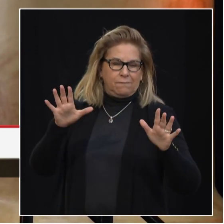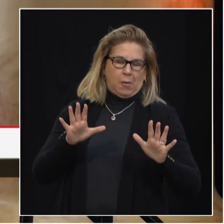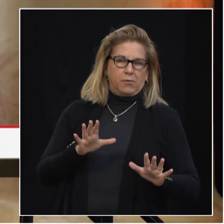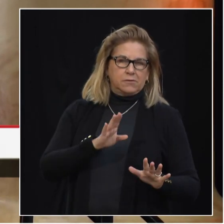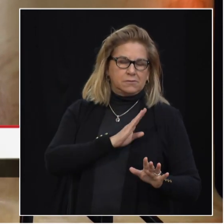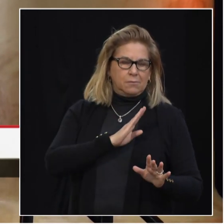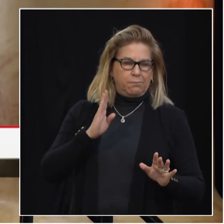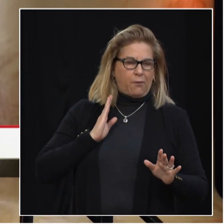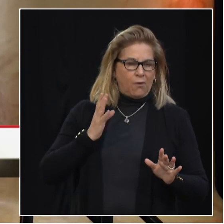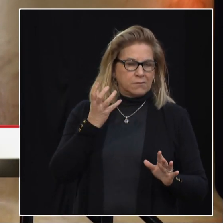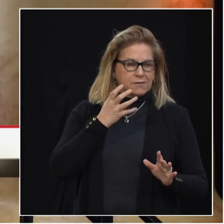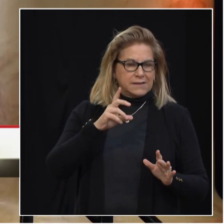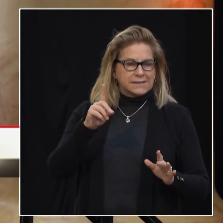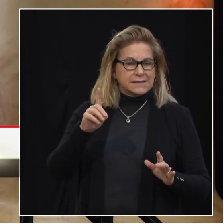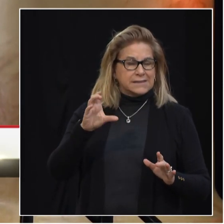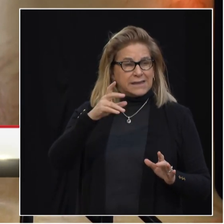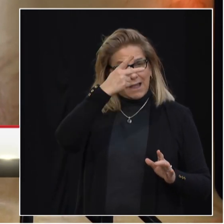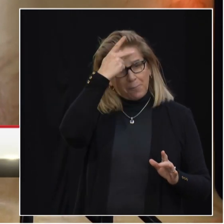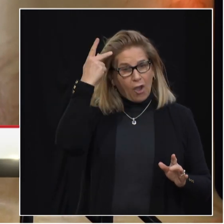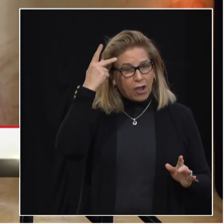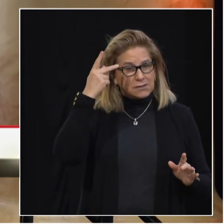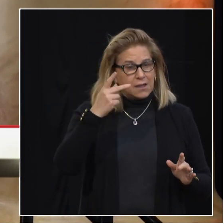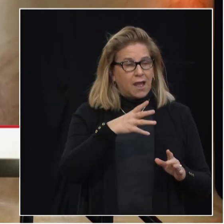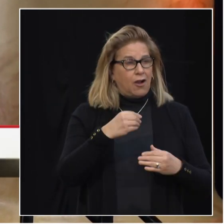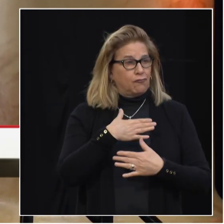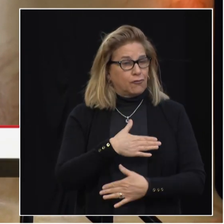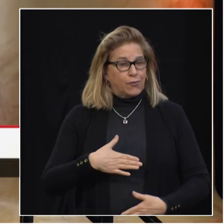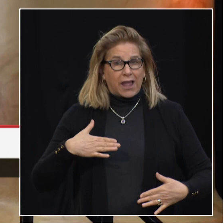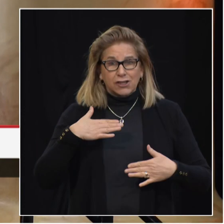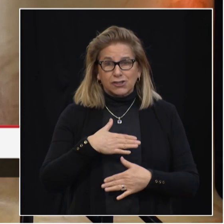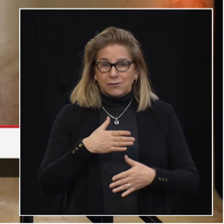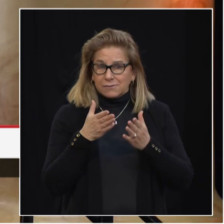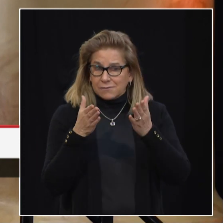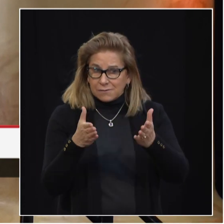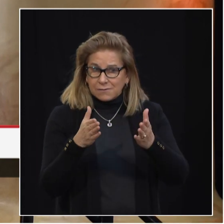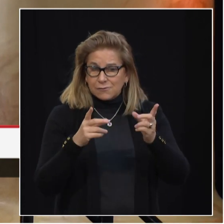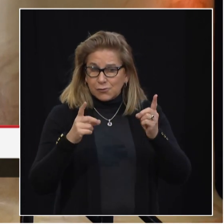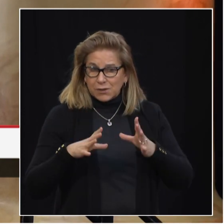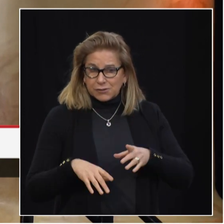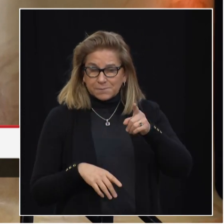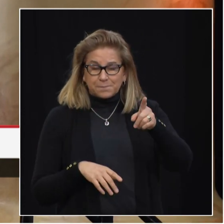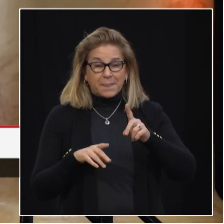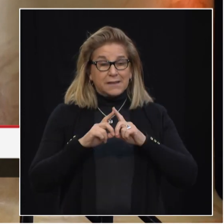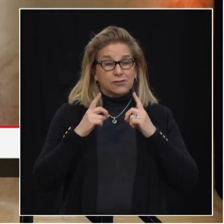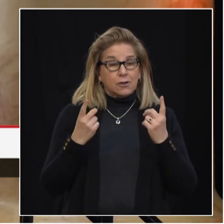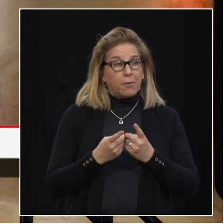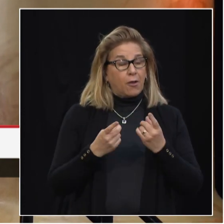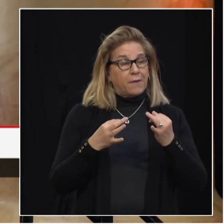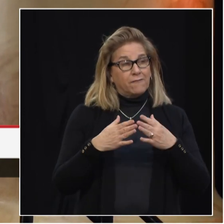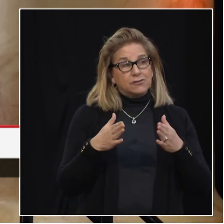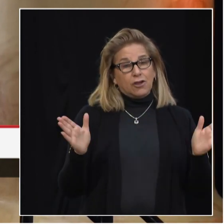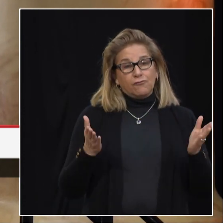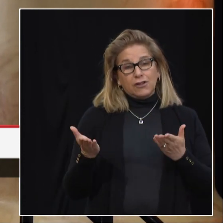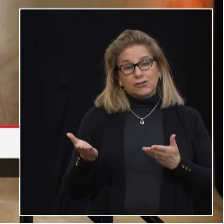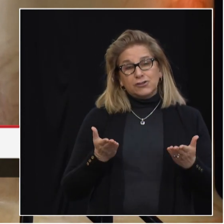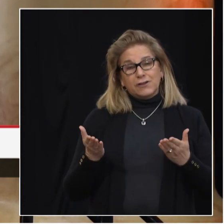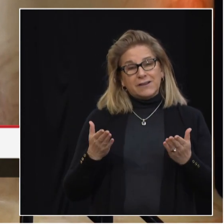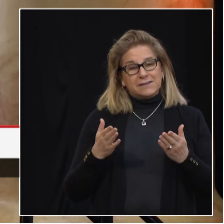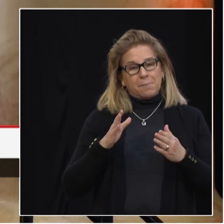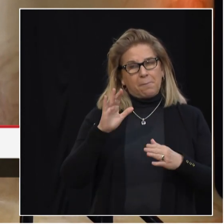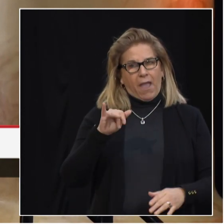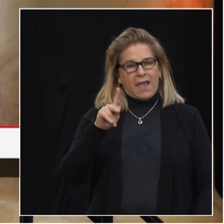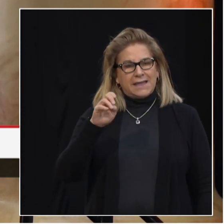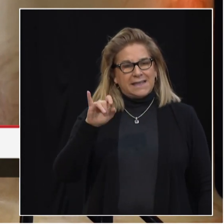by Delano Hunter. The Department of General Services, led by Keith Anderson,